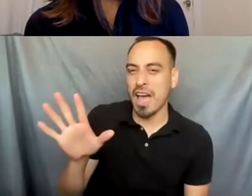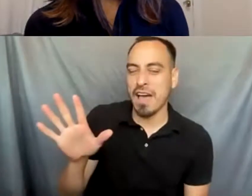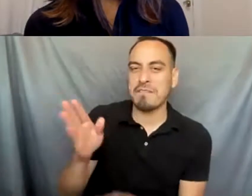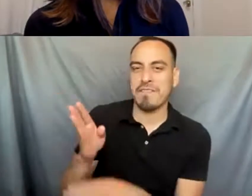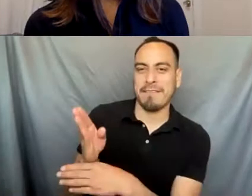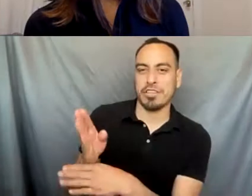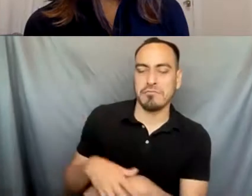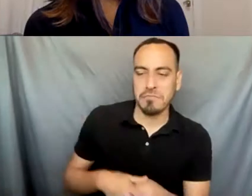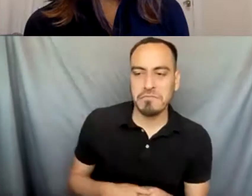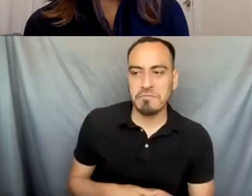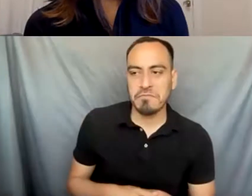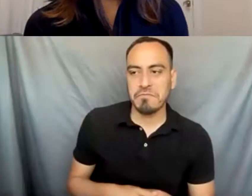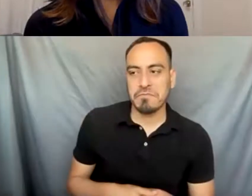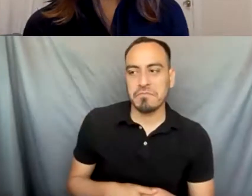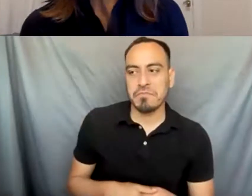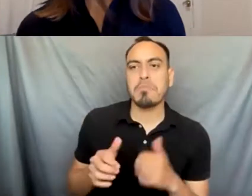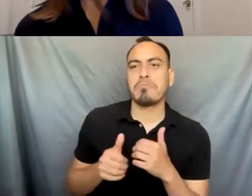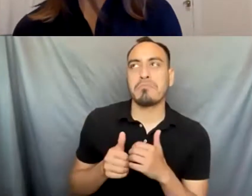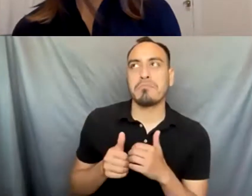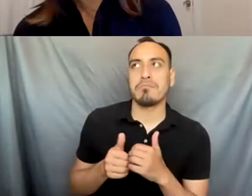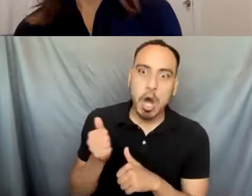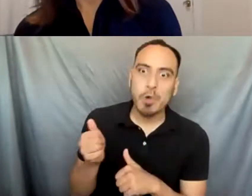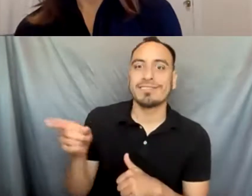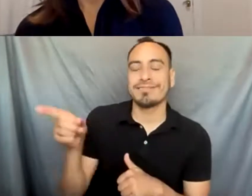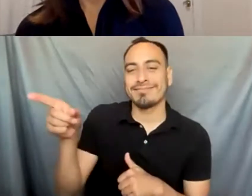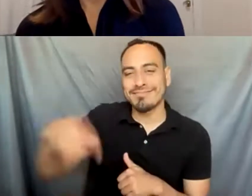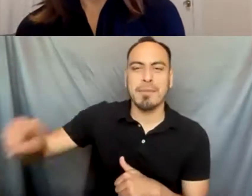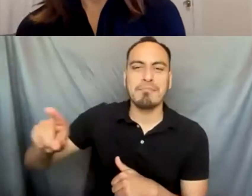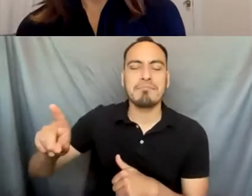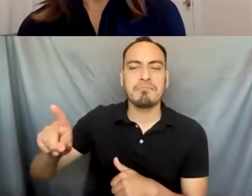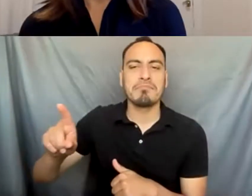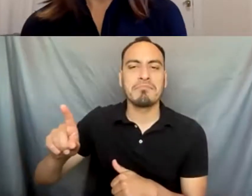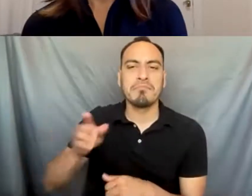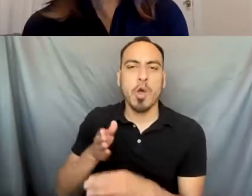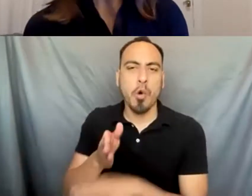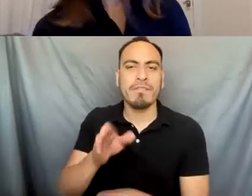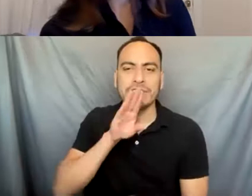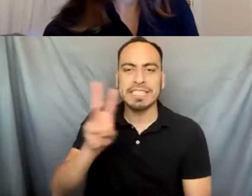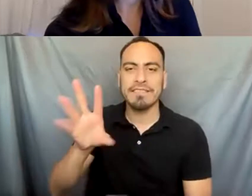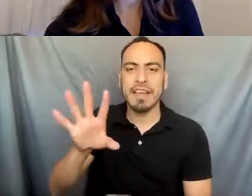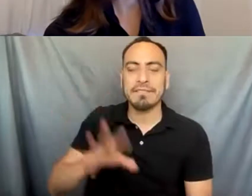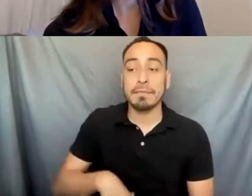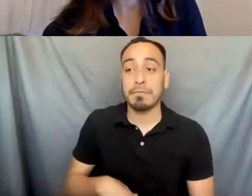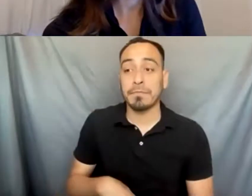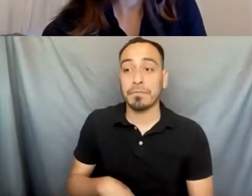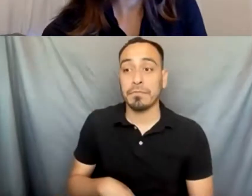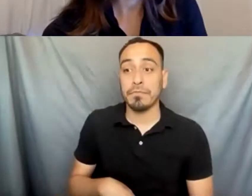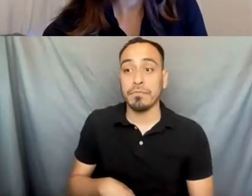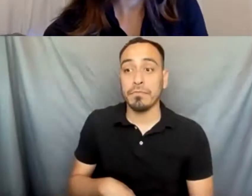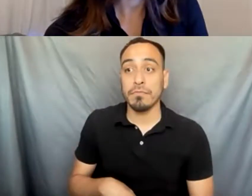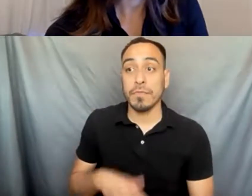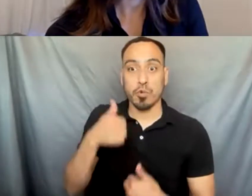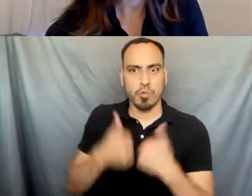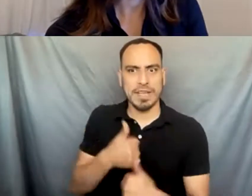or at least most of them are over 65. We don't know which vaccines they